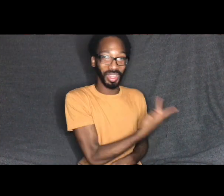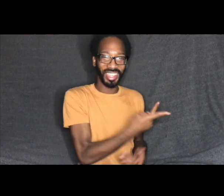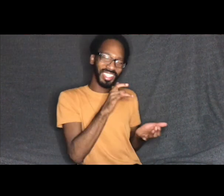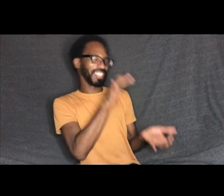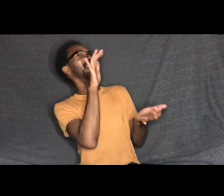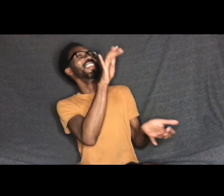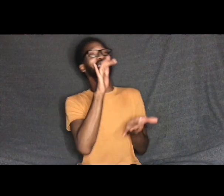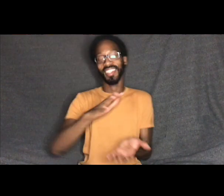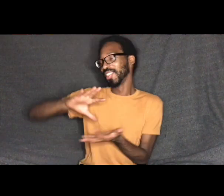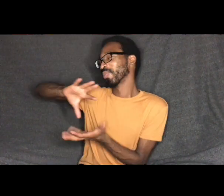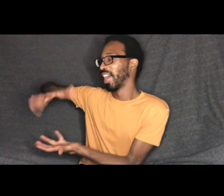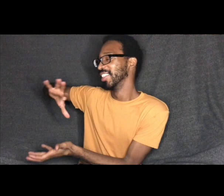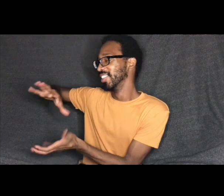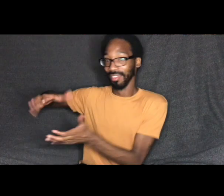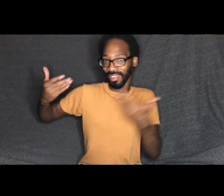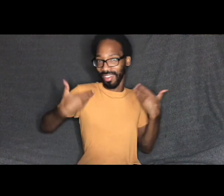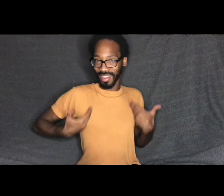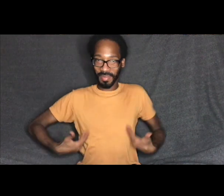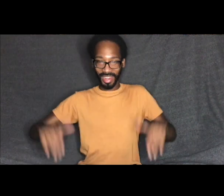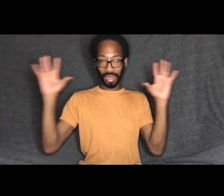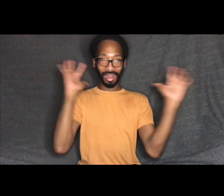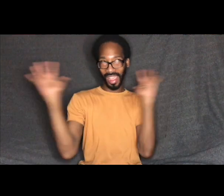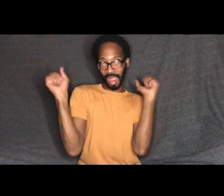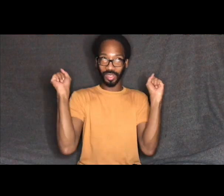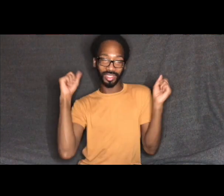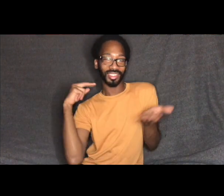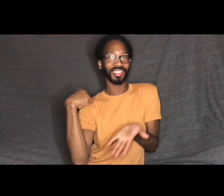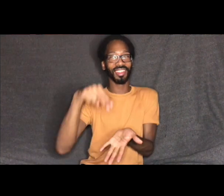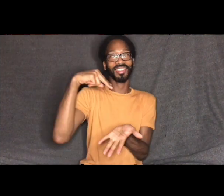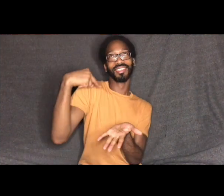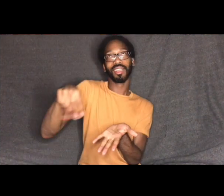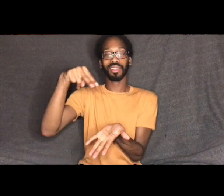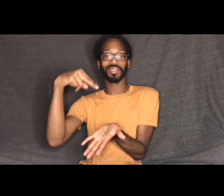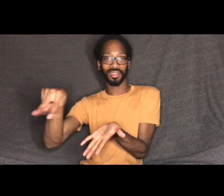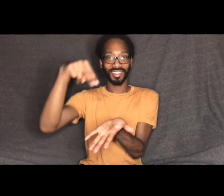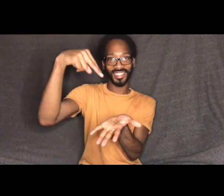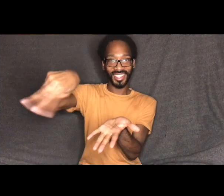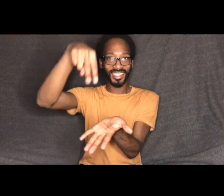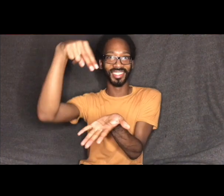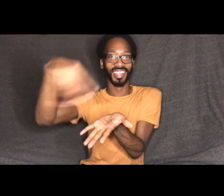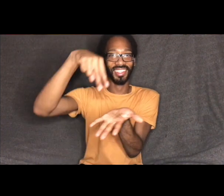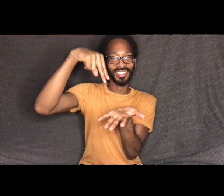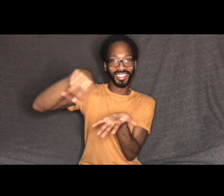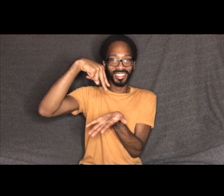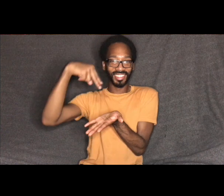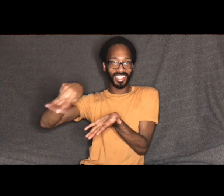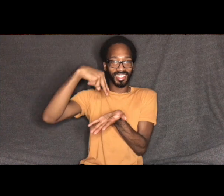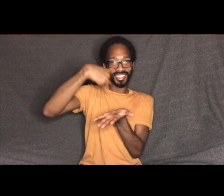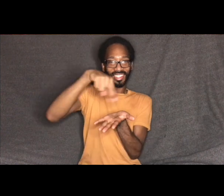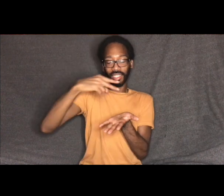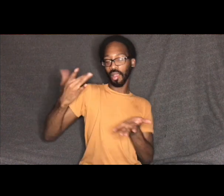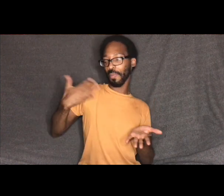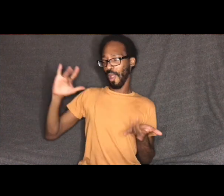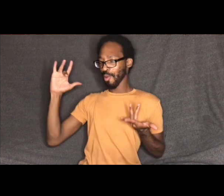easily bruised. We'll be laughing and doing Melindy, and I'll be the